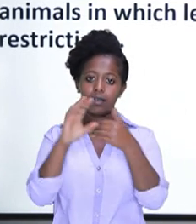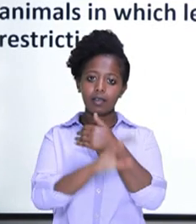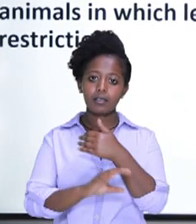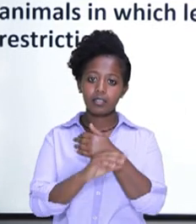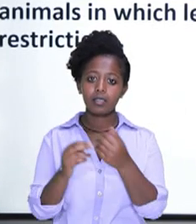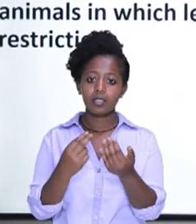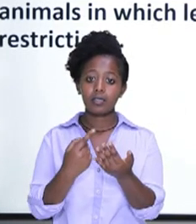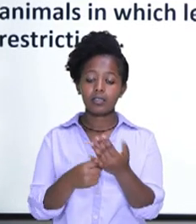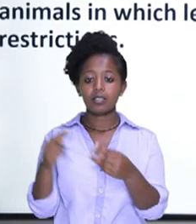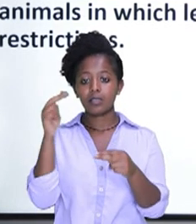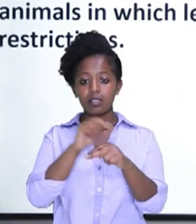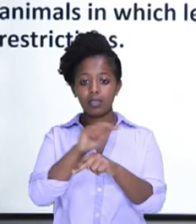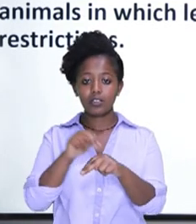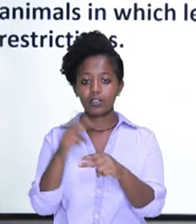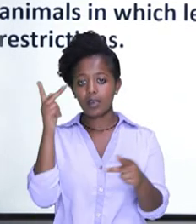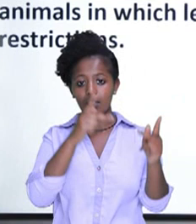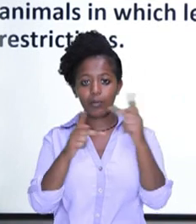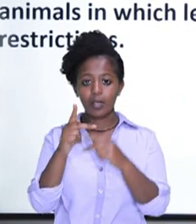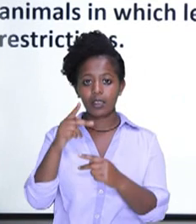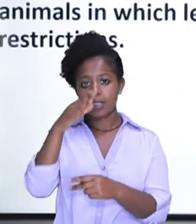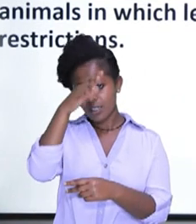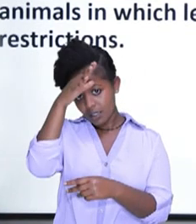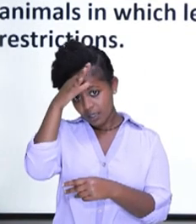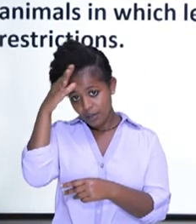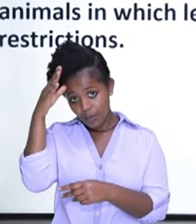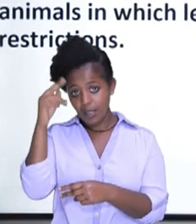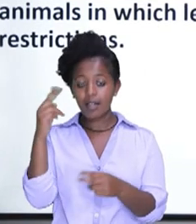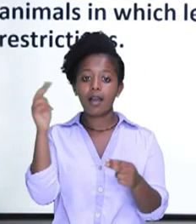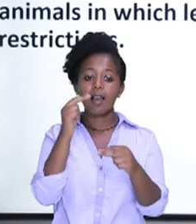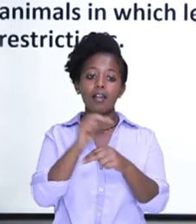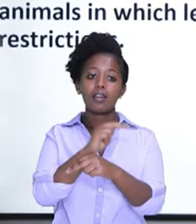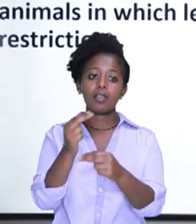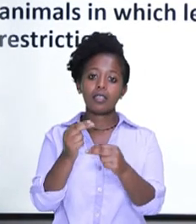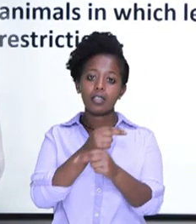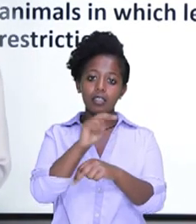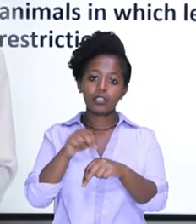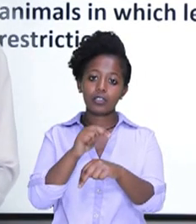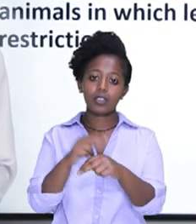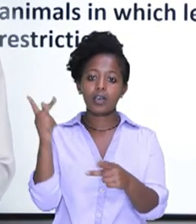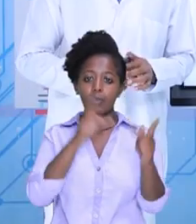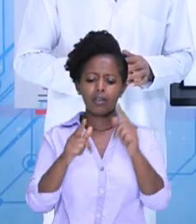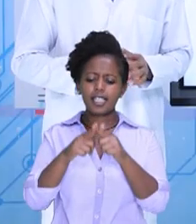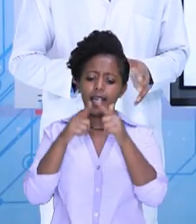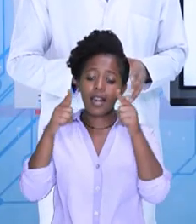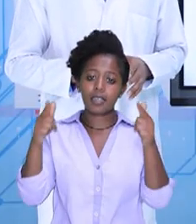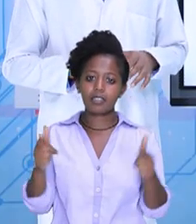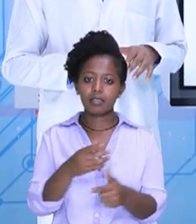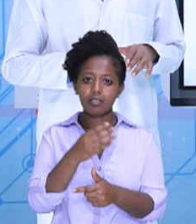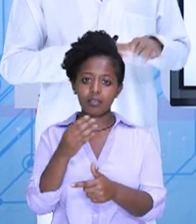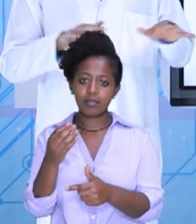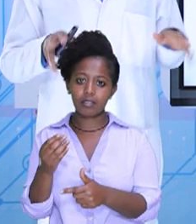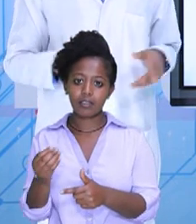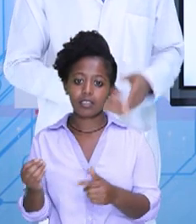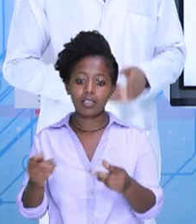From this national park, Gambella National Park is the largest park in the context